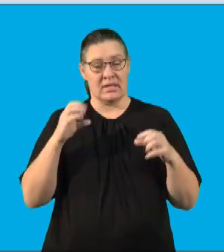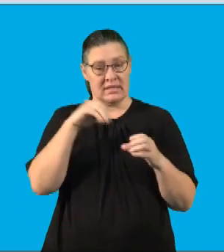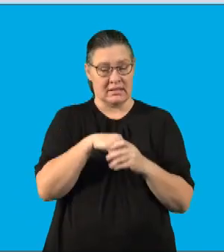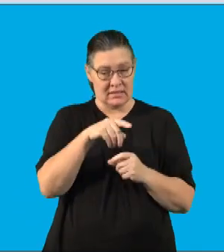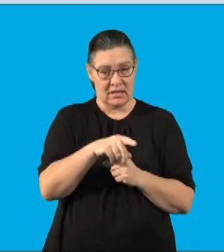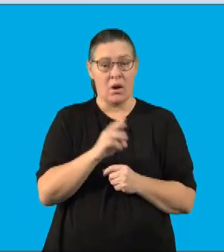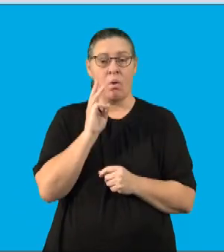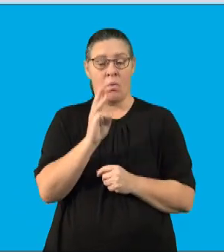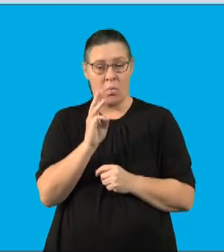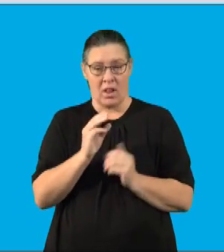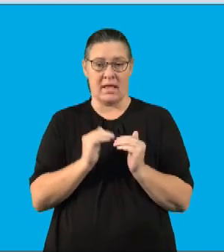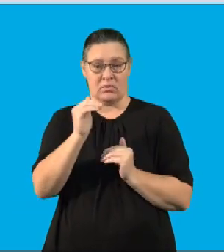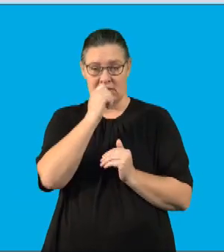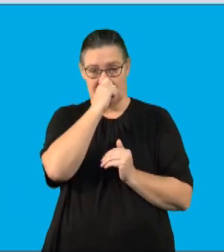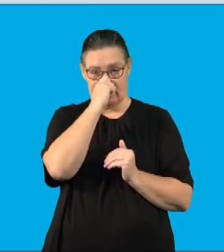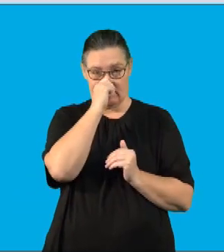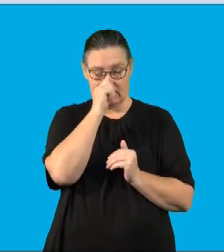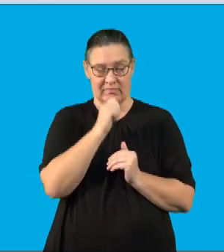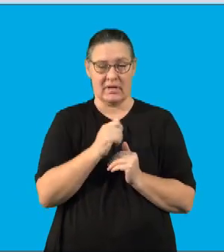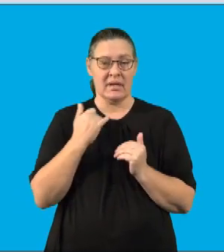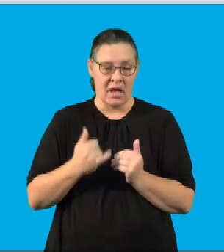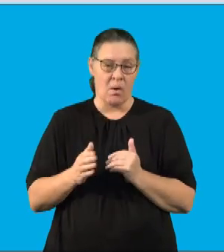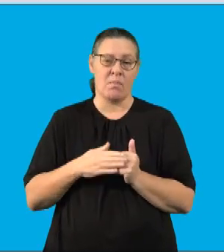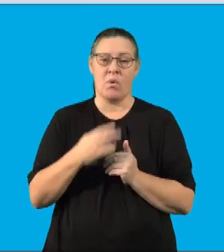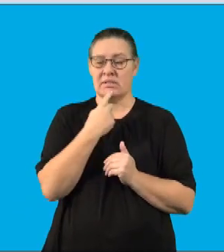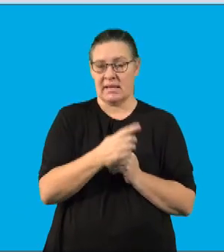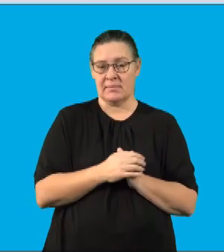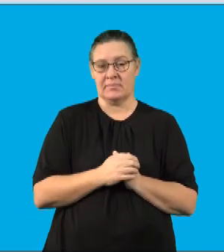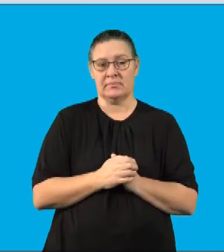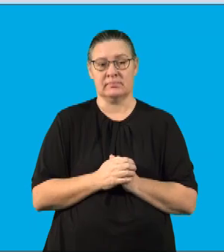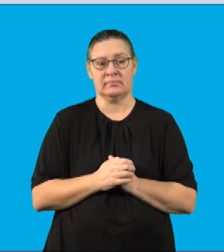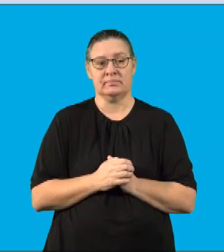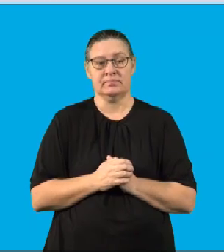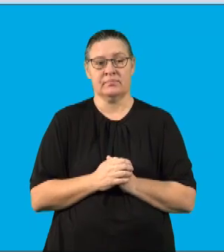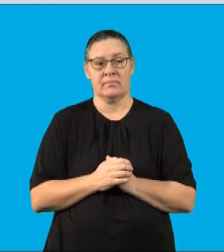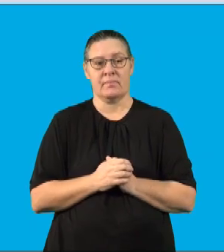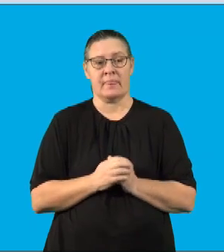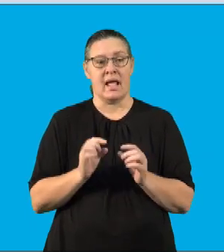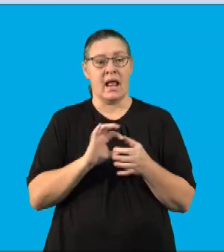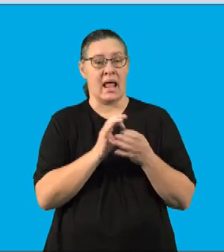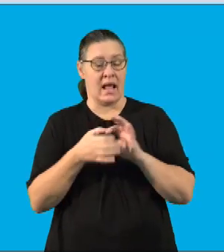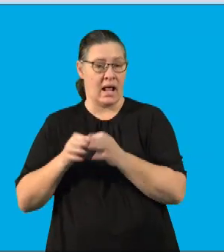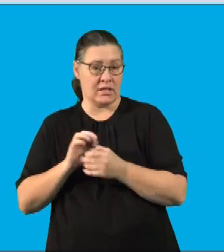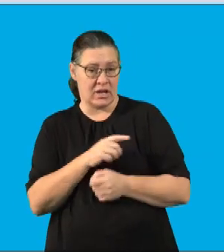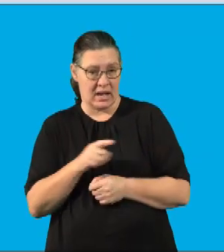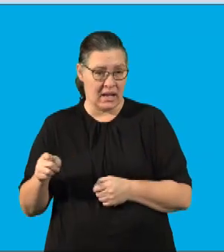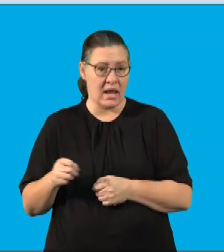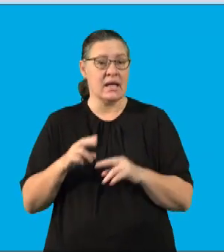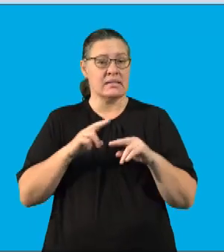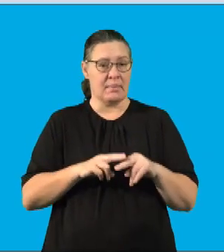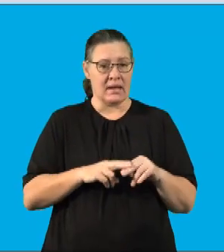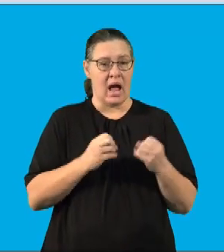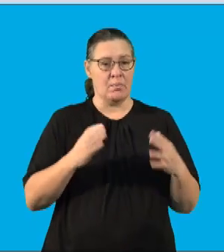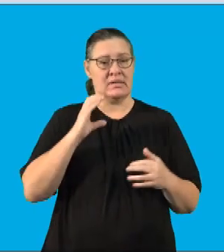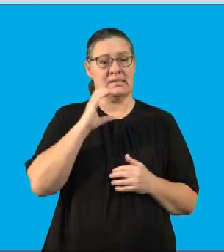the intermolecular force is also going to increase. We are then furthermore saying the length of the carbon chain is determined by